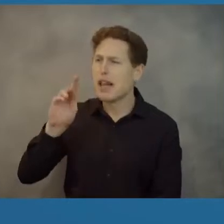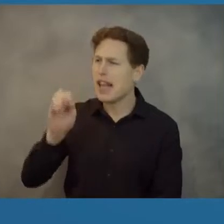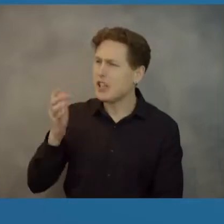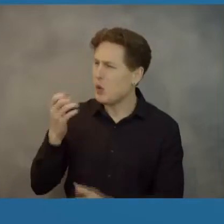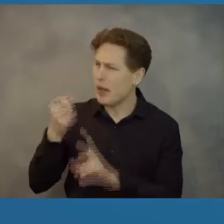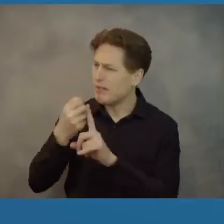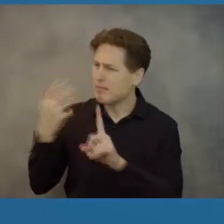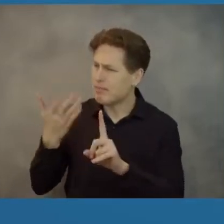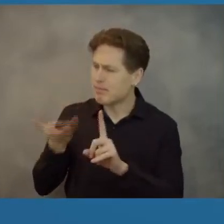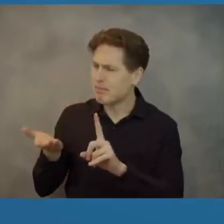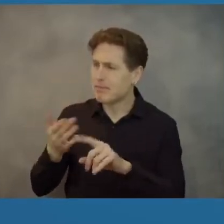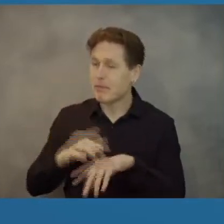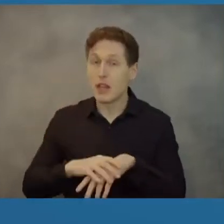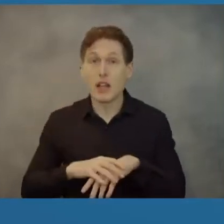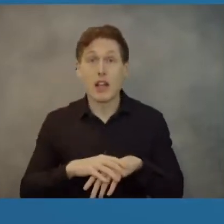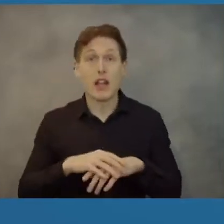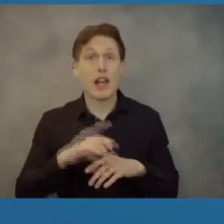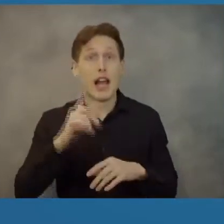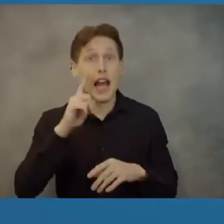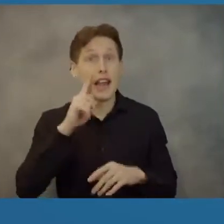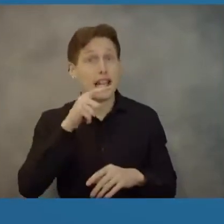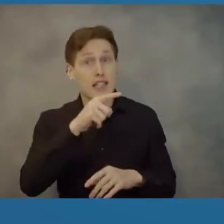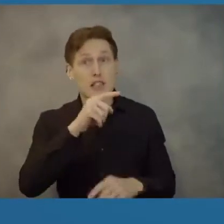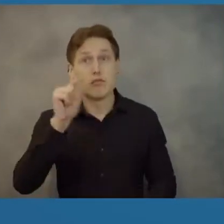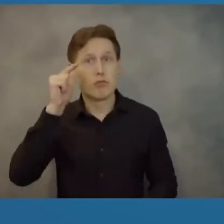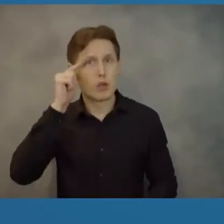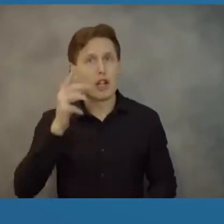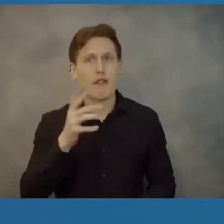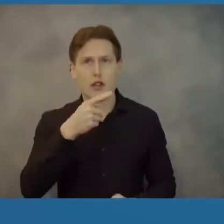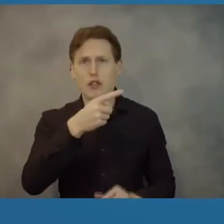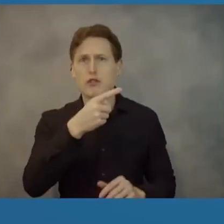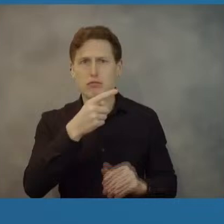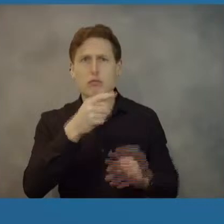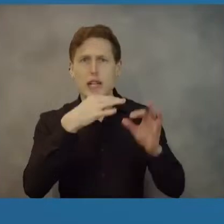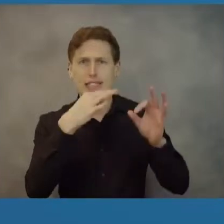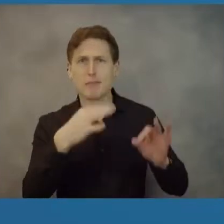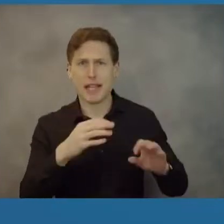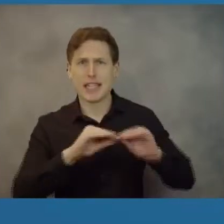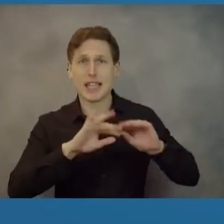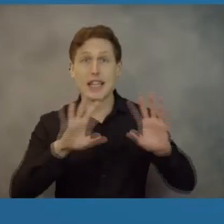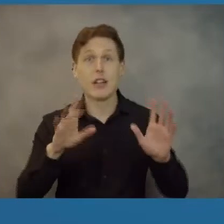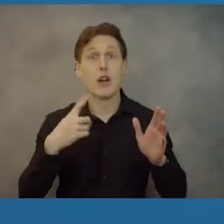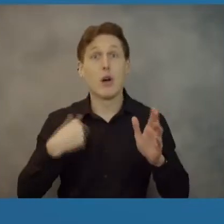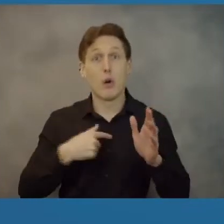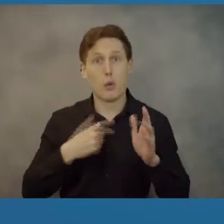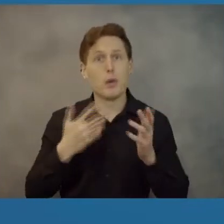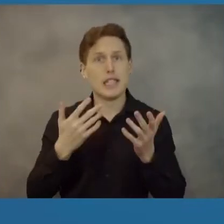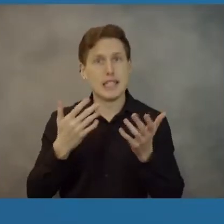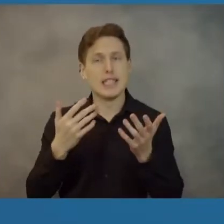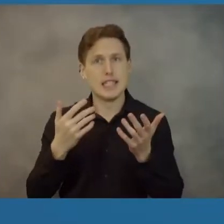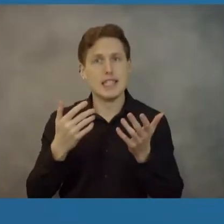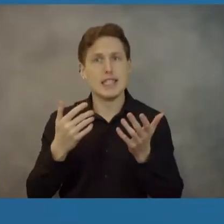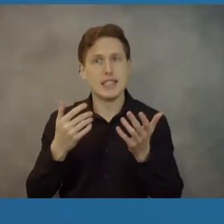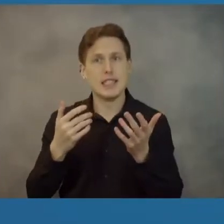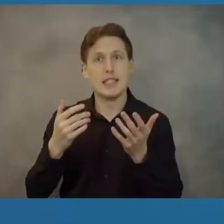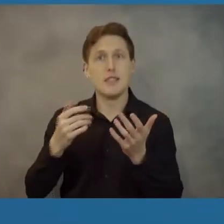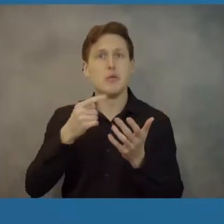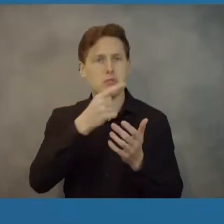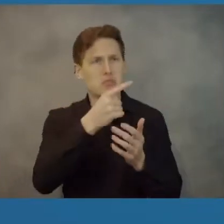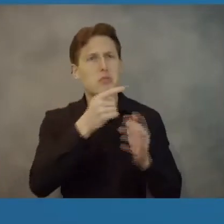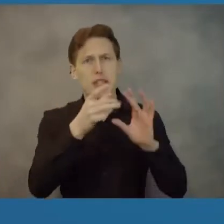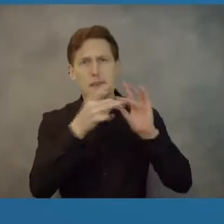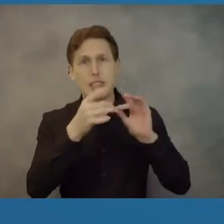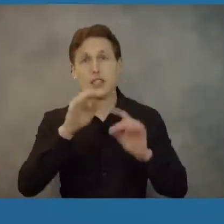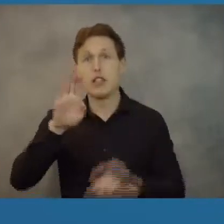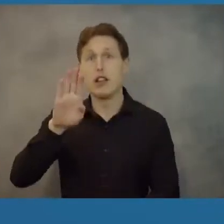the highlights, Governor. We did take down a series of initiatives. Governor mentioned $400 million. Those are items